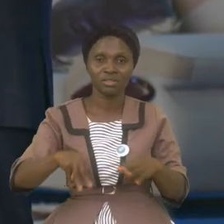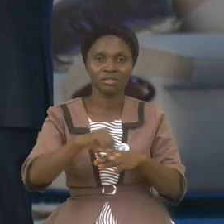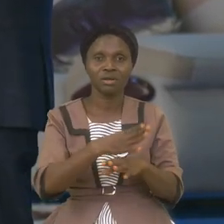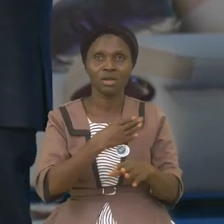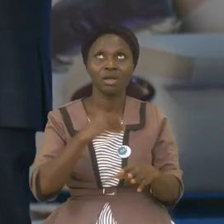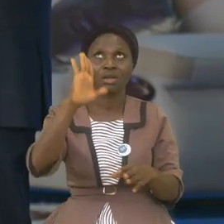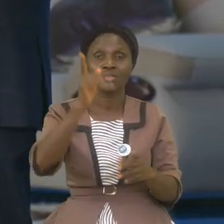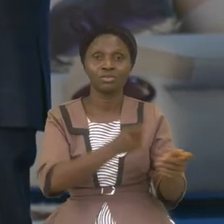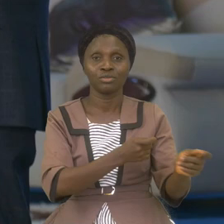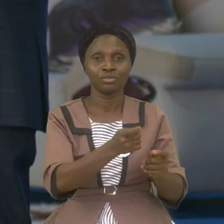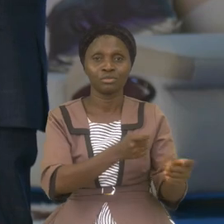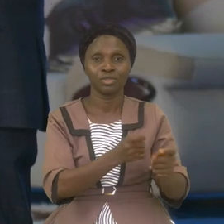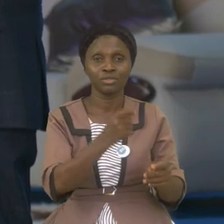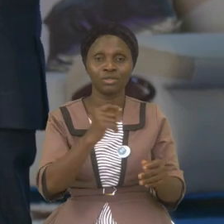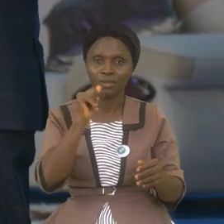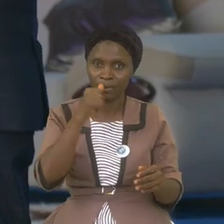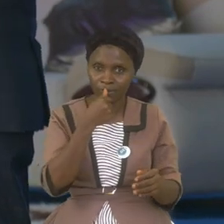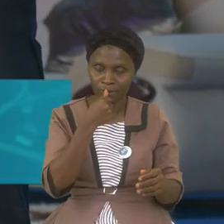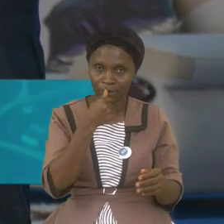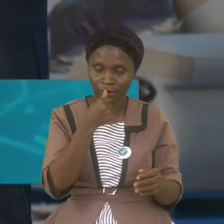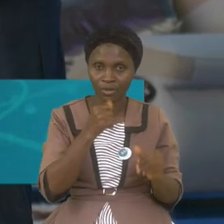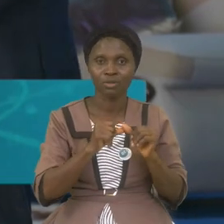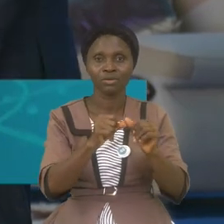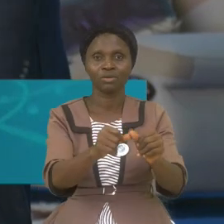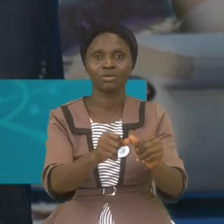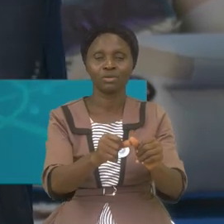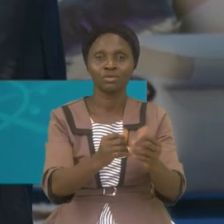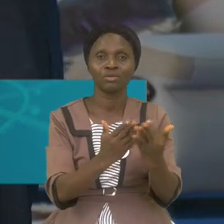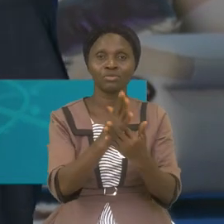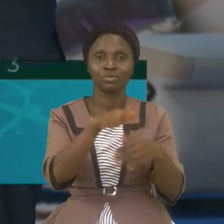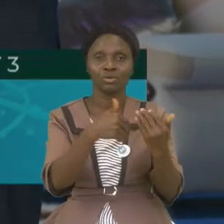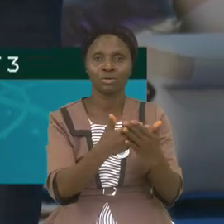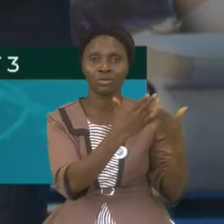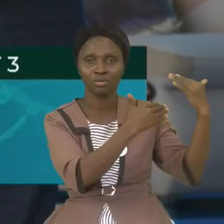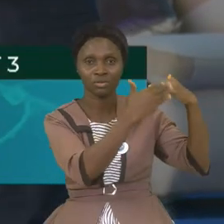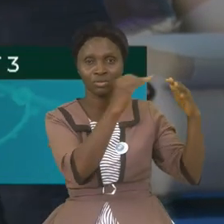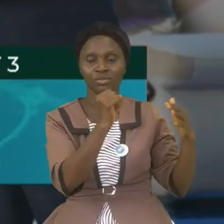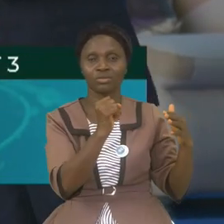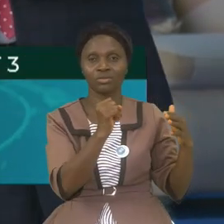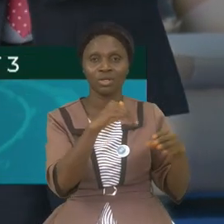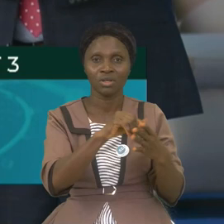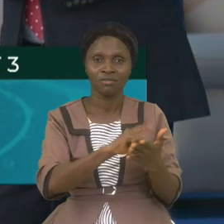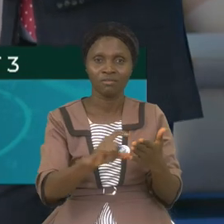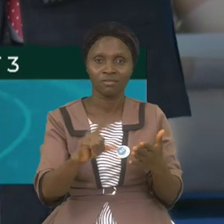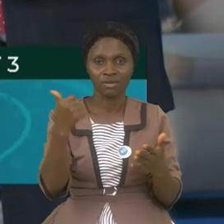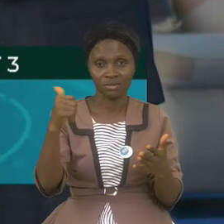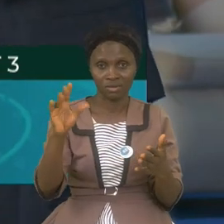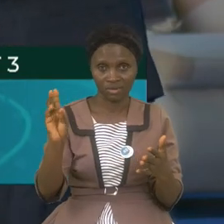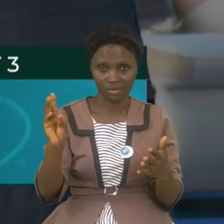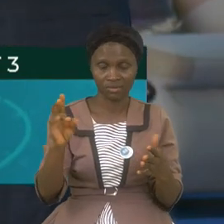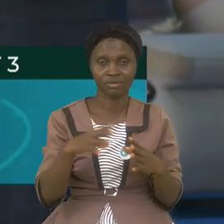endureth throughout all generations. Look at verse 17 there. In